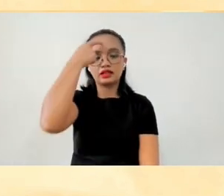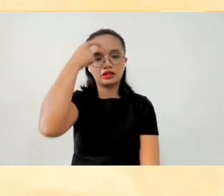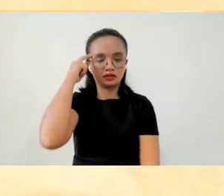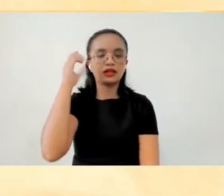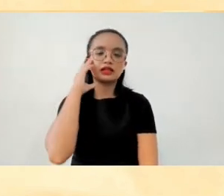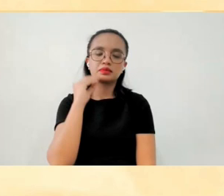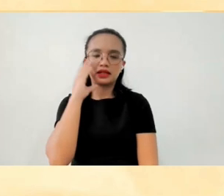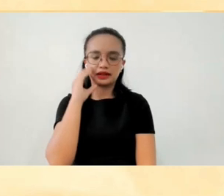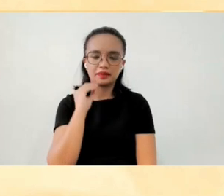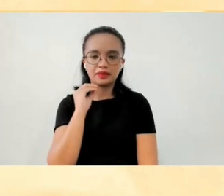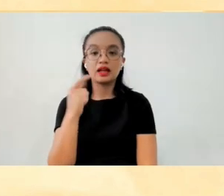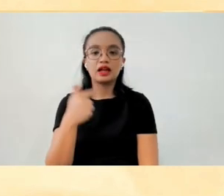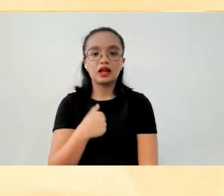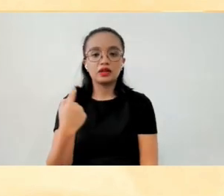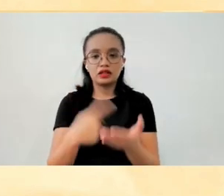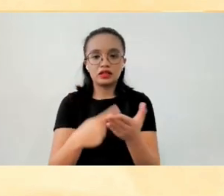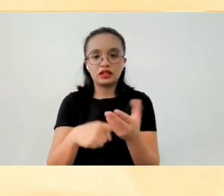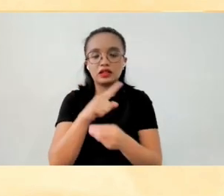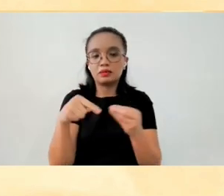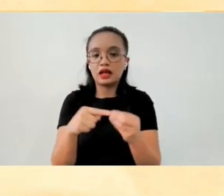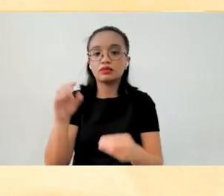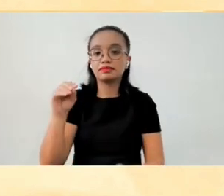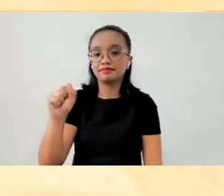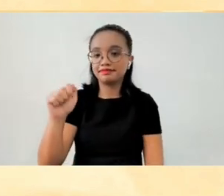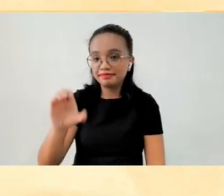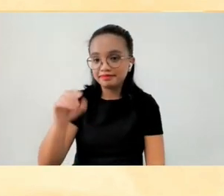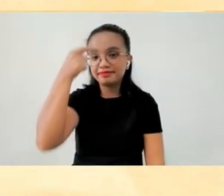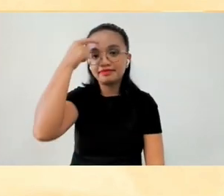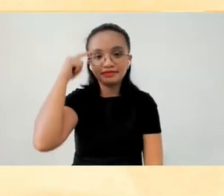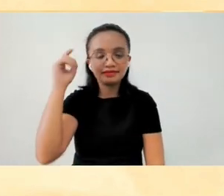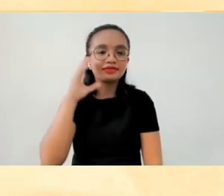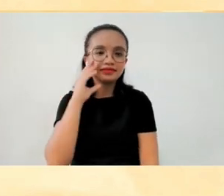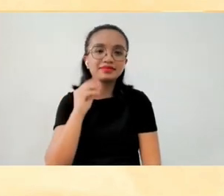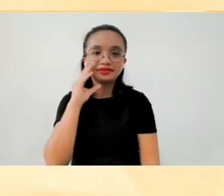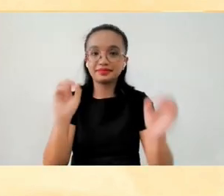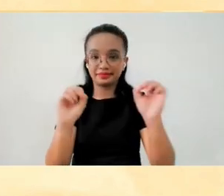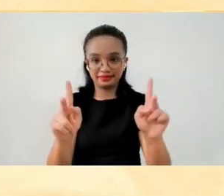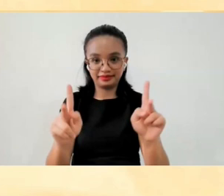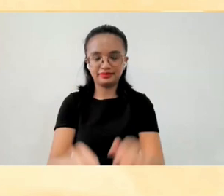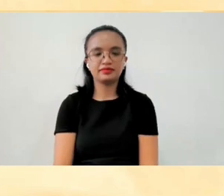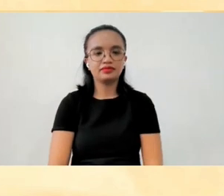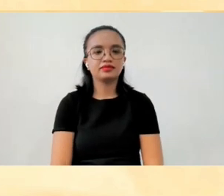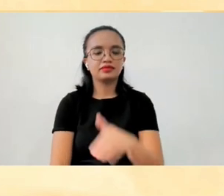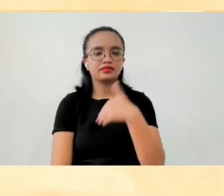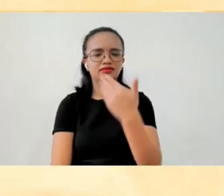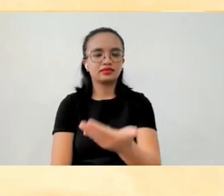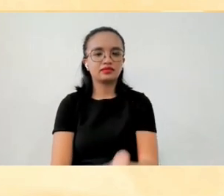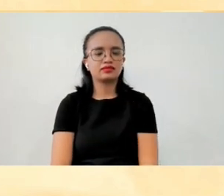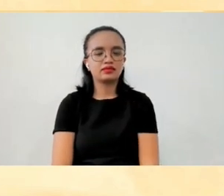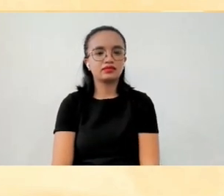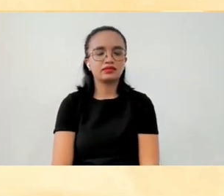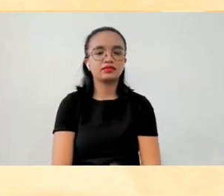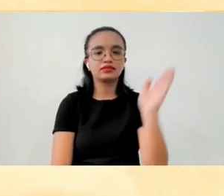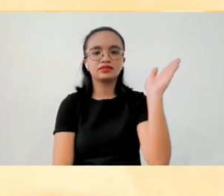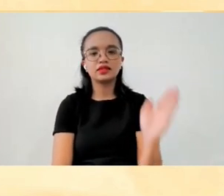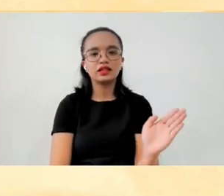So that I will be talking about the OSAIC trauma experience. Okay. And this is like